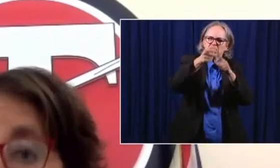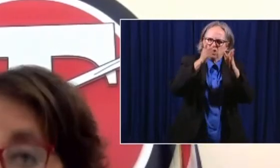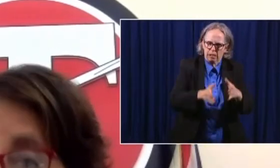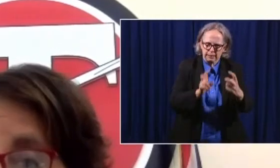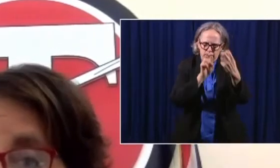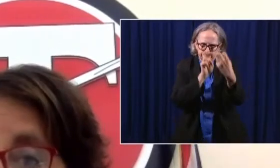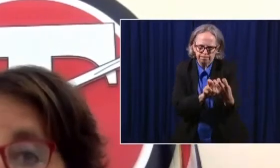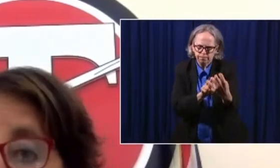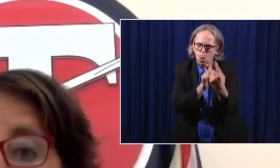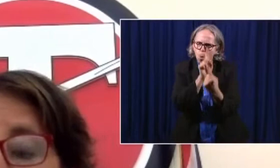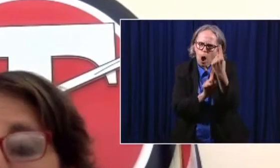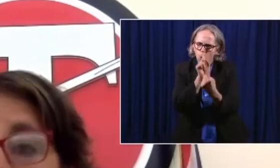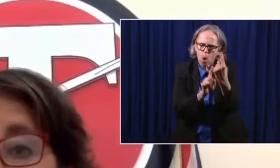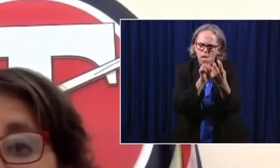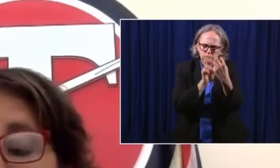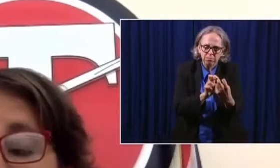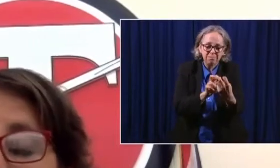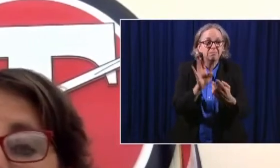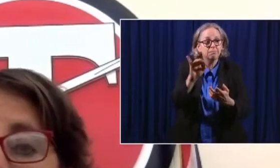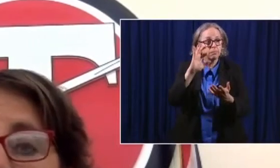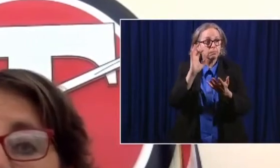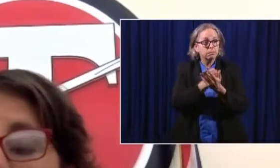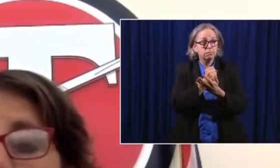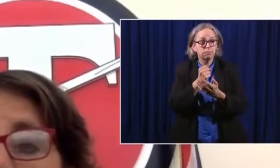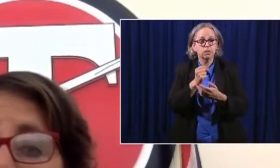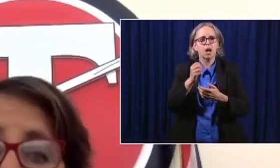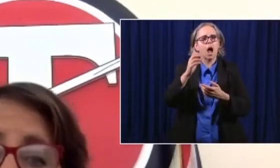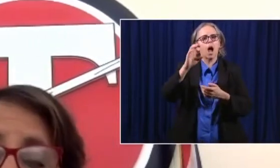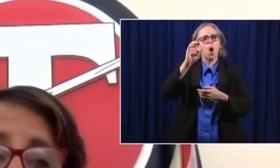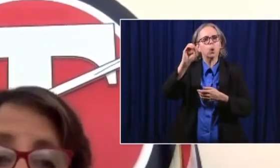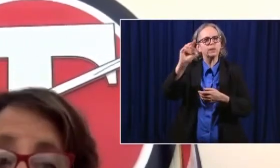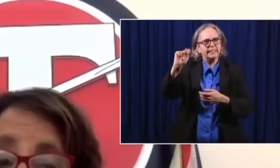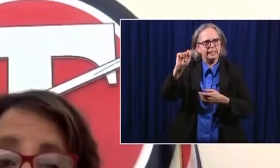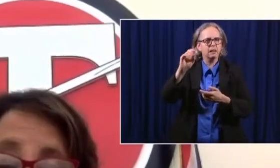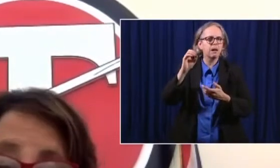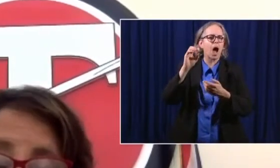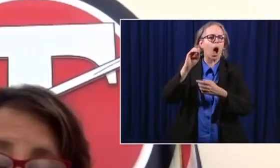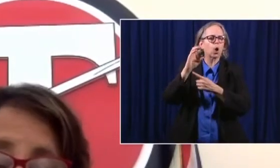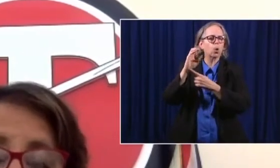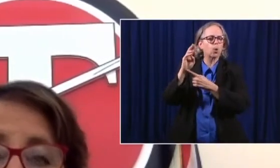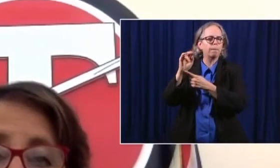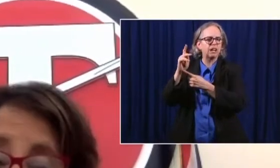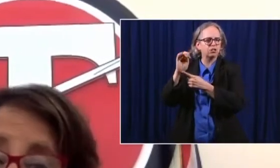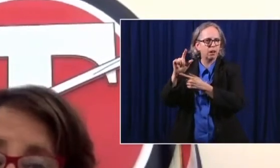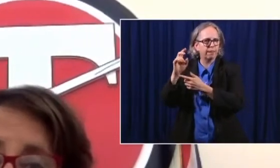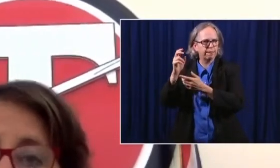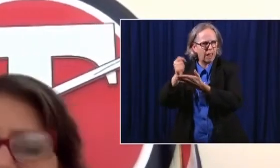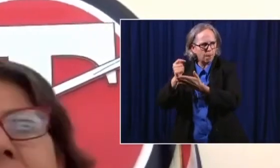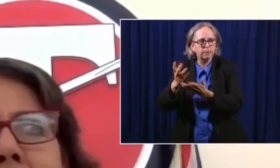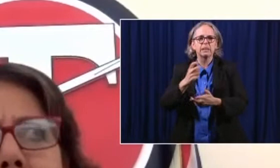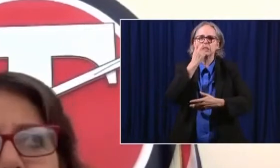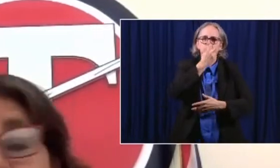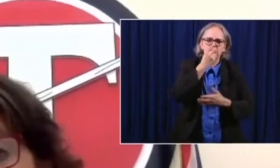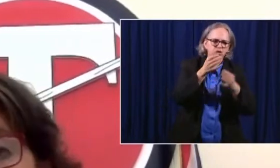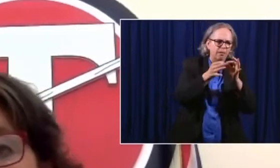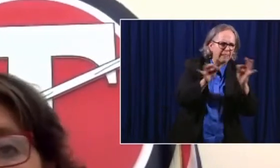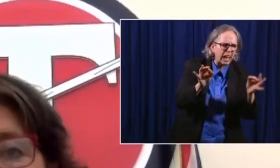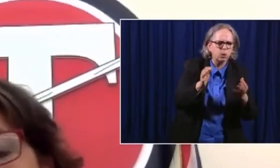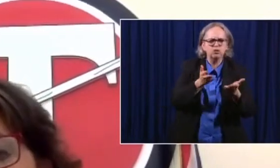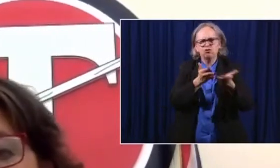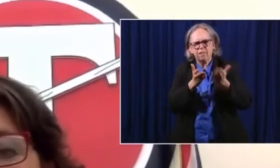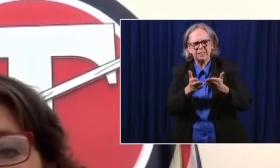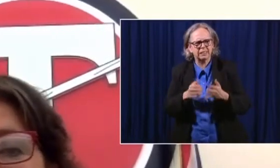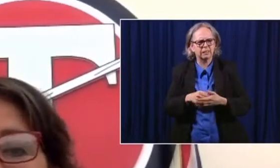their occupational therapy services and their speech and language services and their